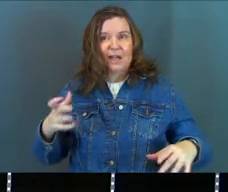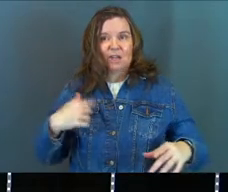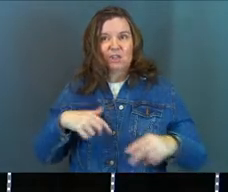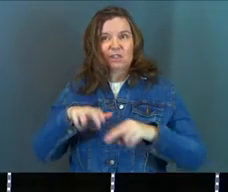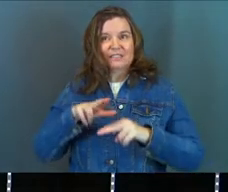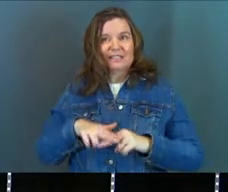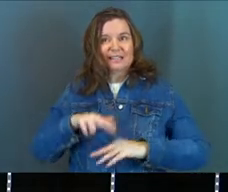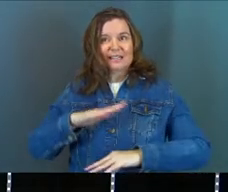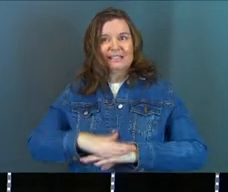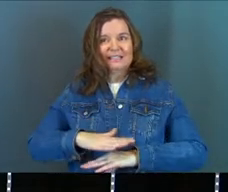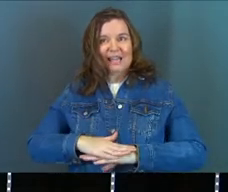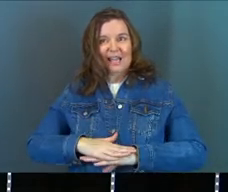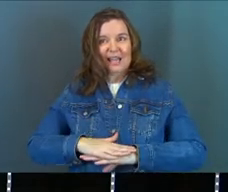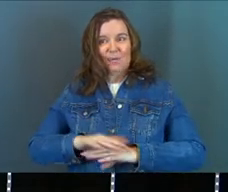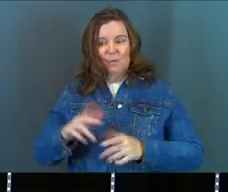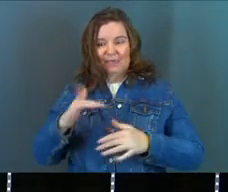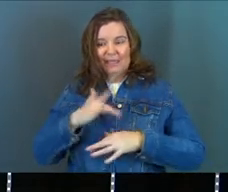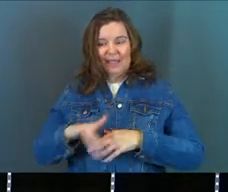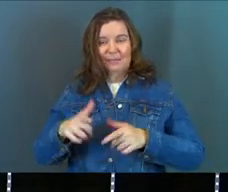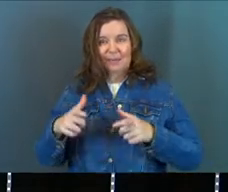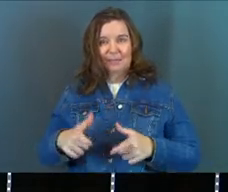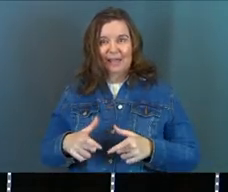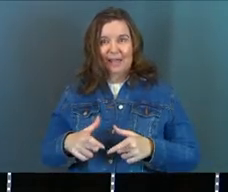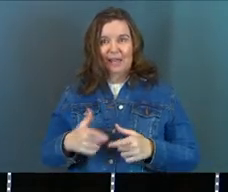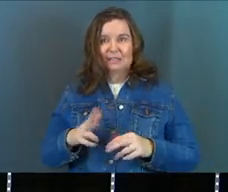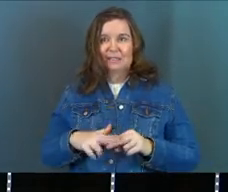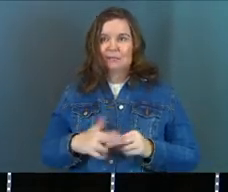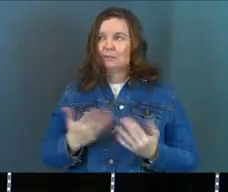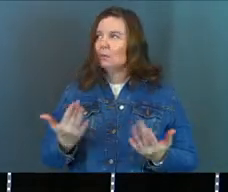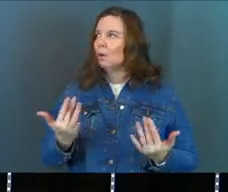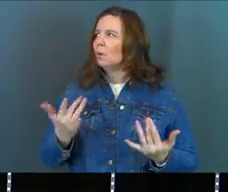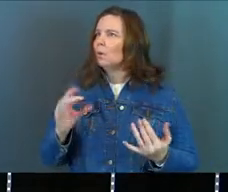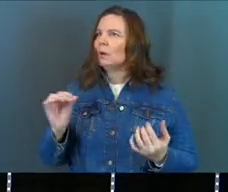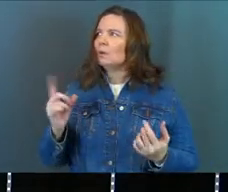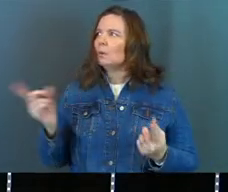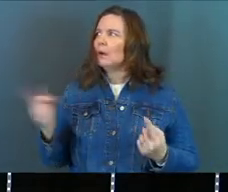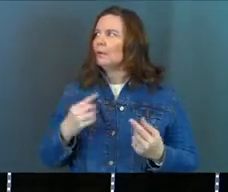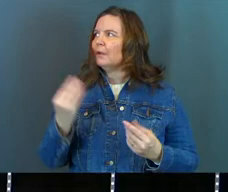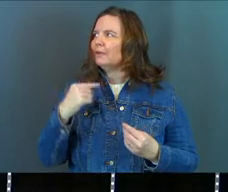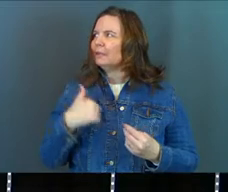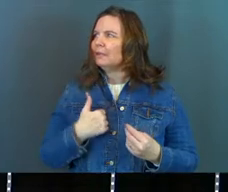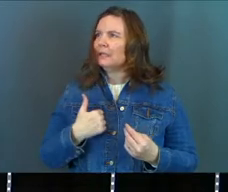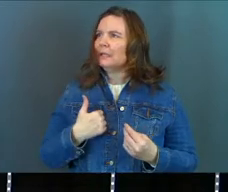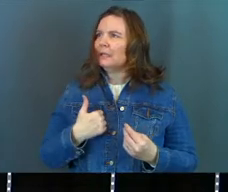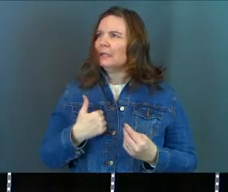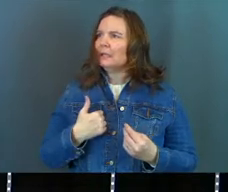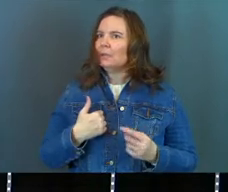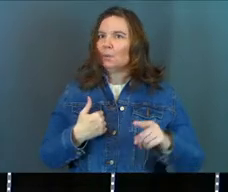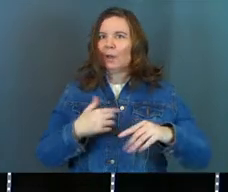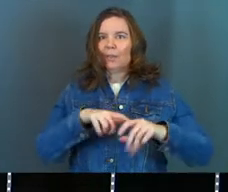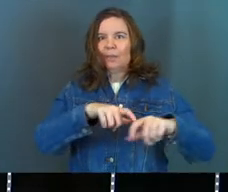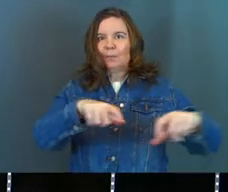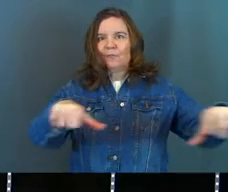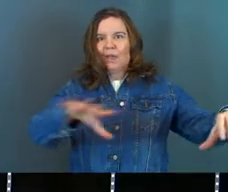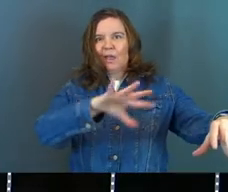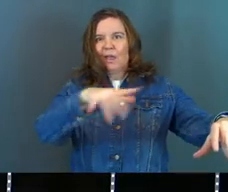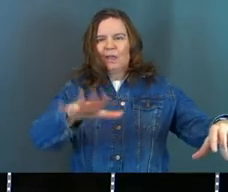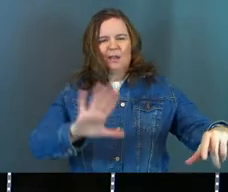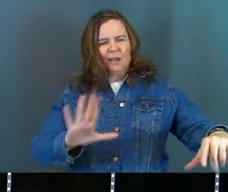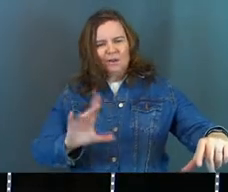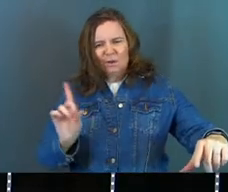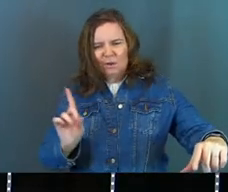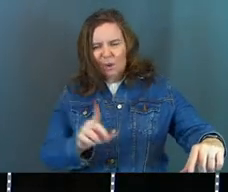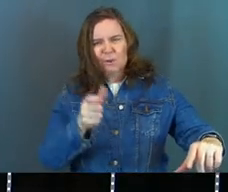and you're sitting there at the table with the empty plate, and you're sitting there saying, why won't somebody feed me? And he's